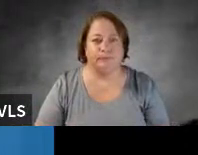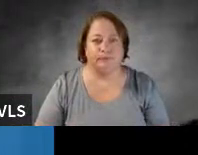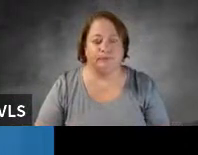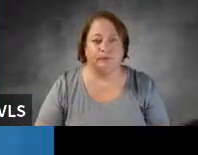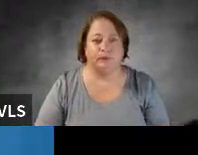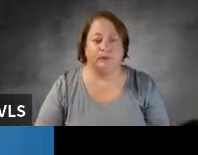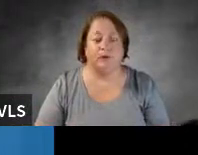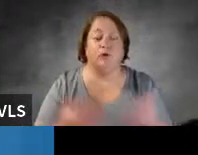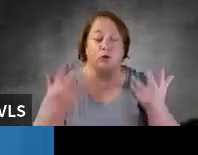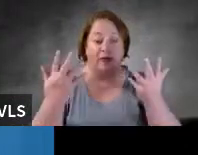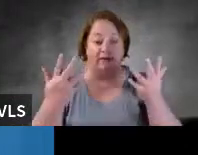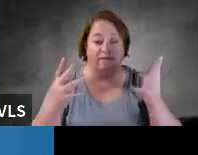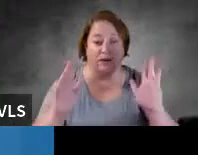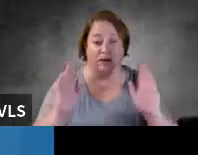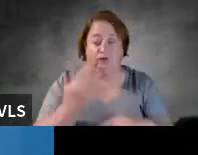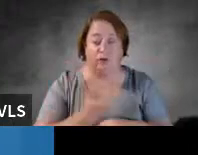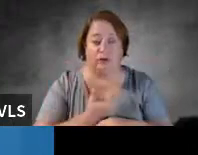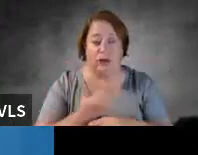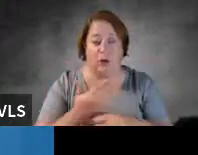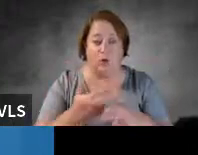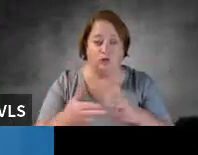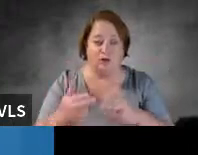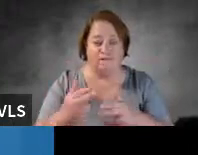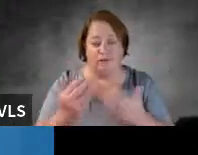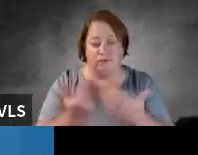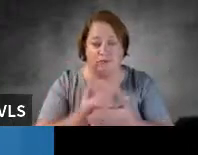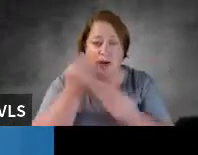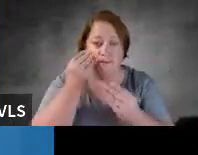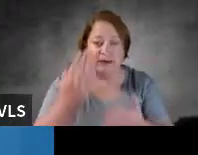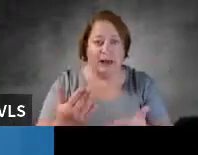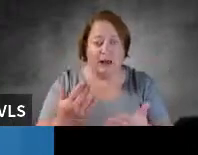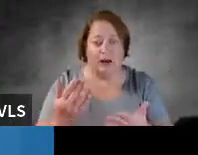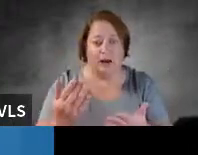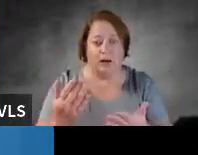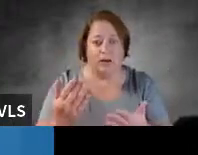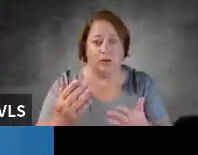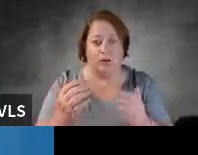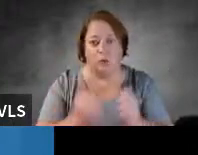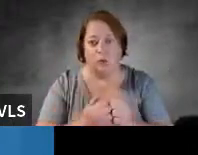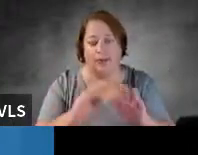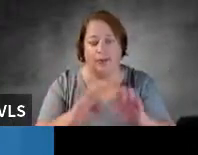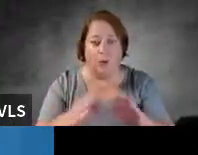So that finishes our brief update on where we are with the openings of